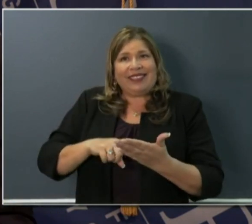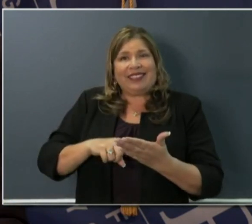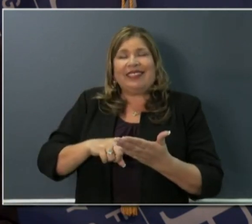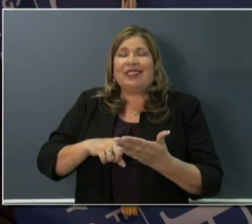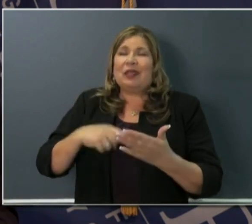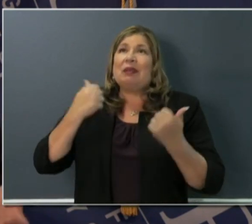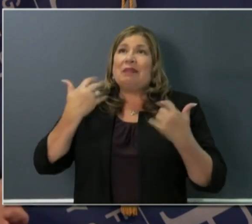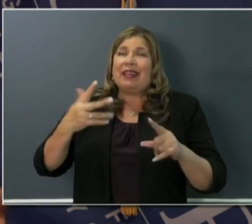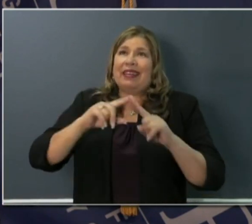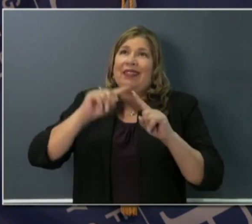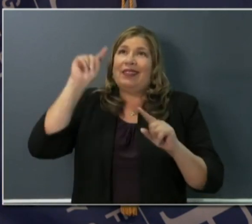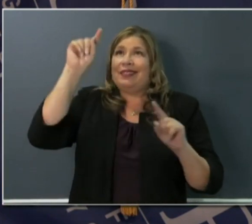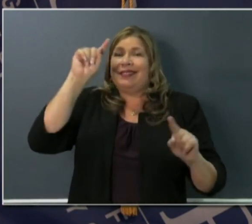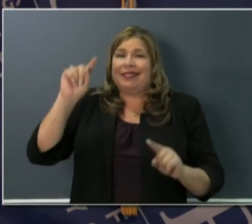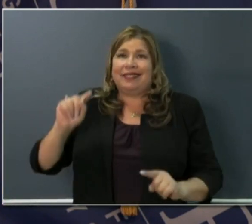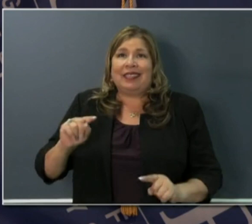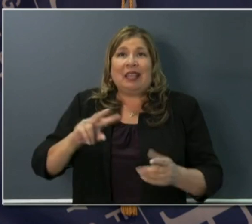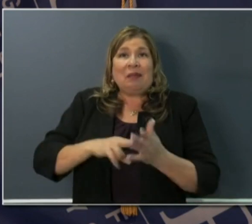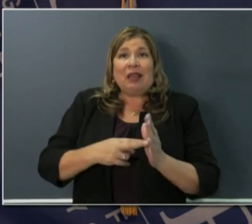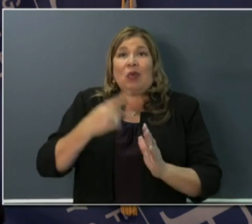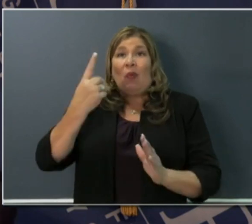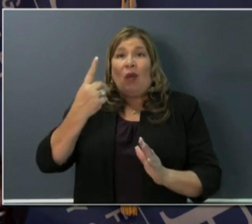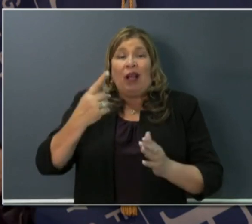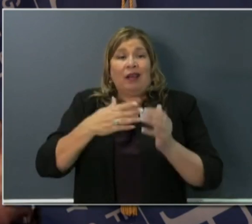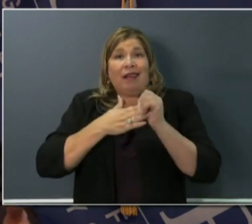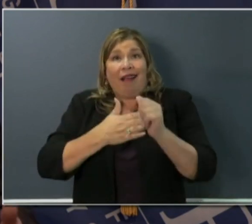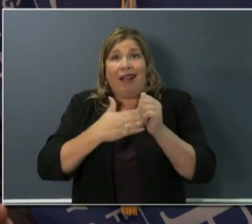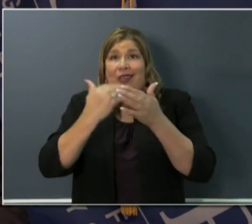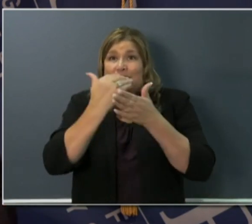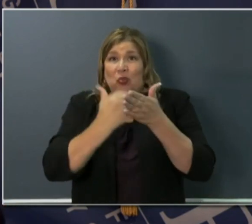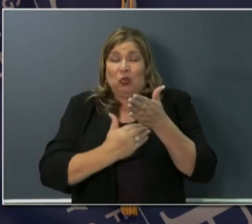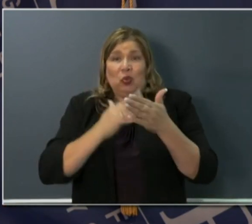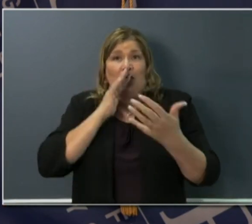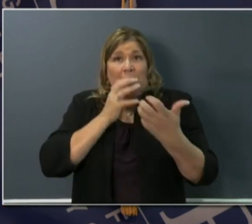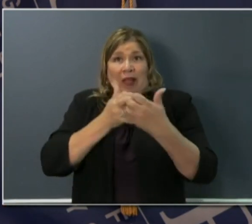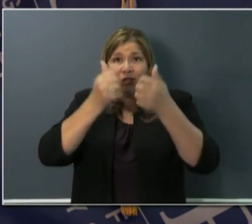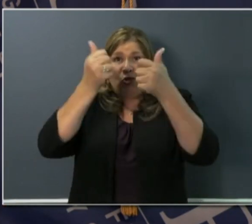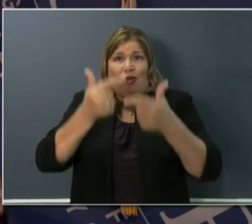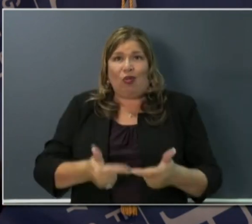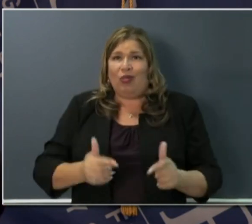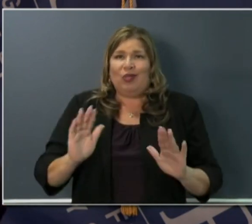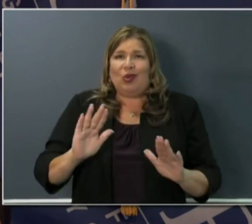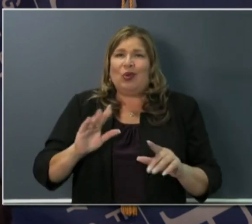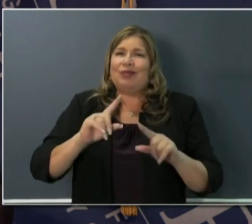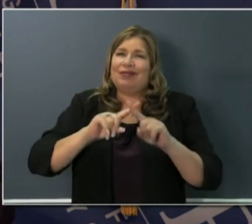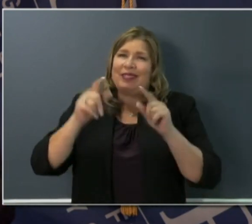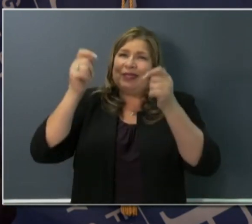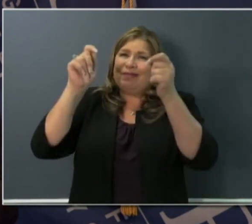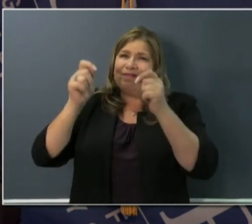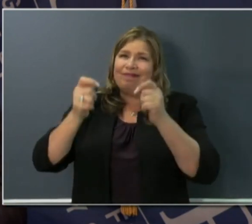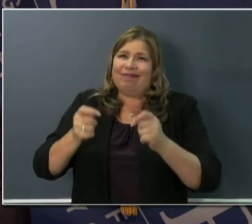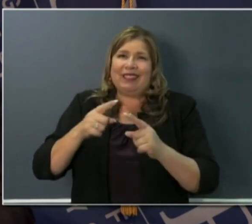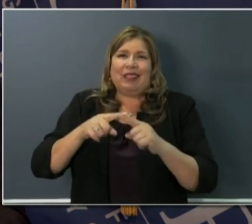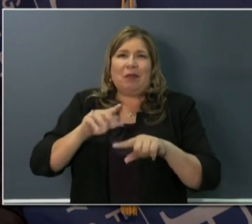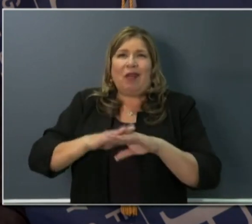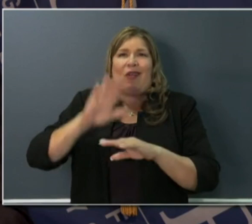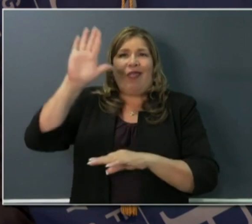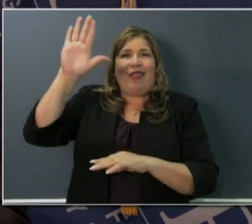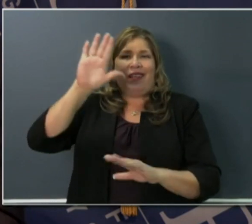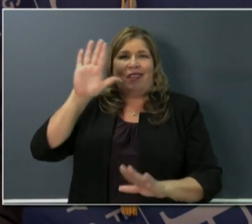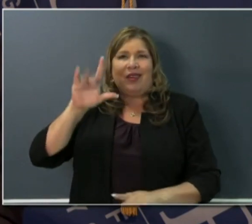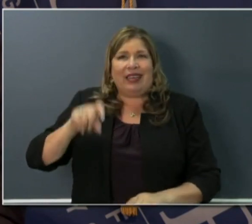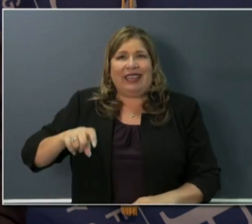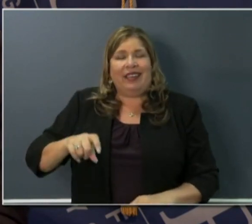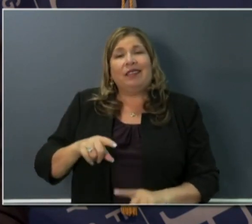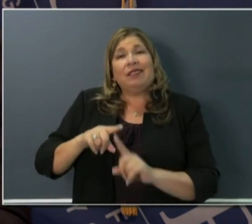one body, meaning one size does not fit all. And these were guidelines and not directives in this sense, that if you're in